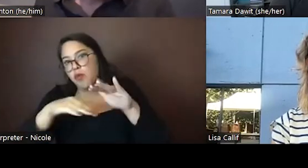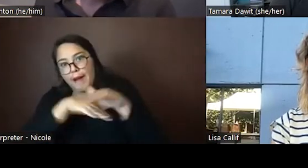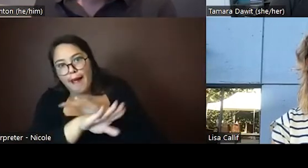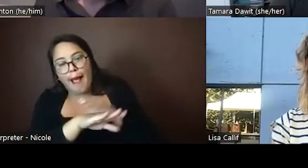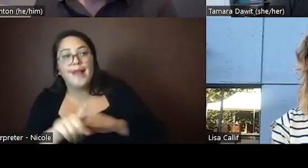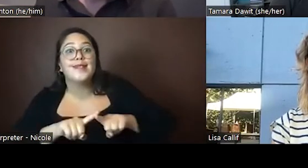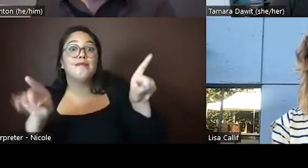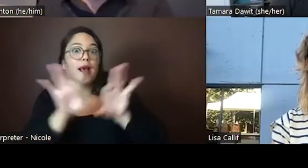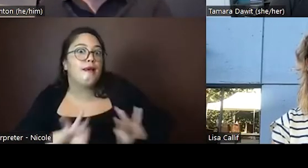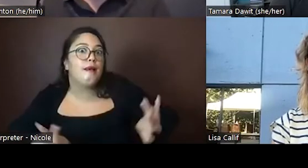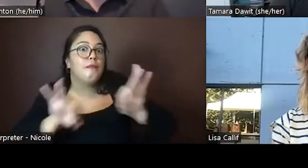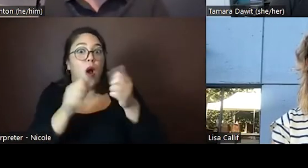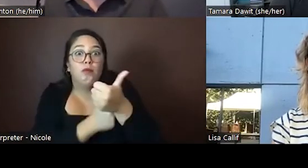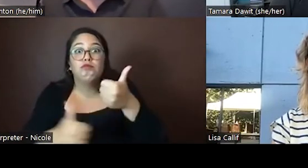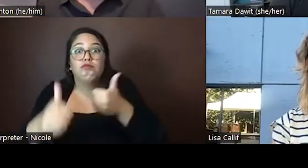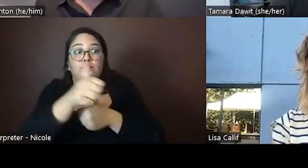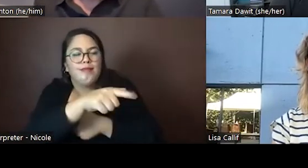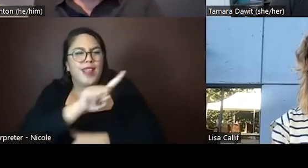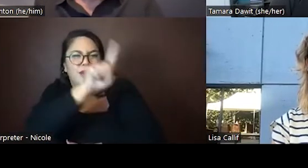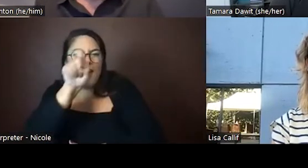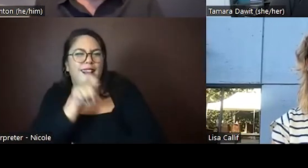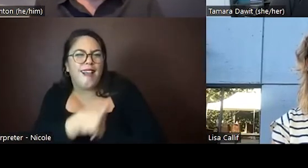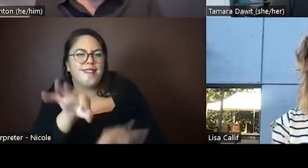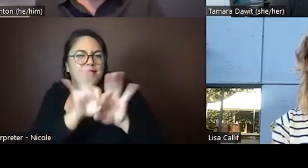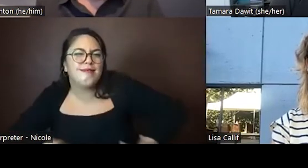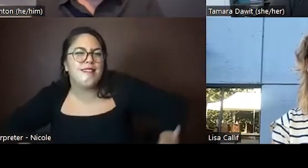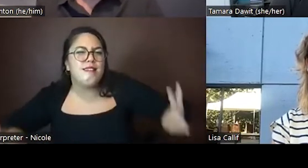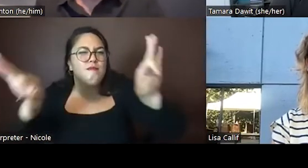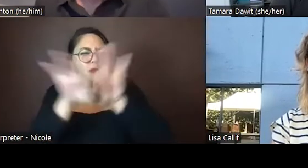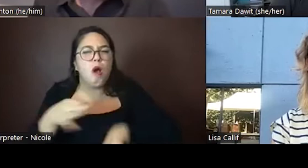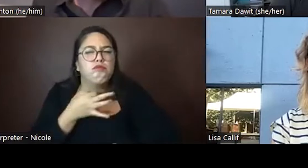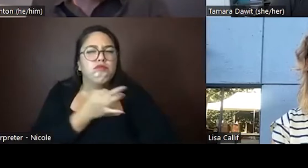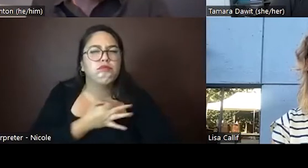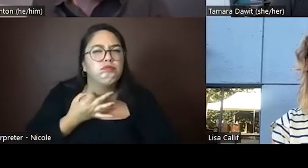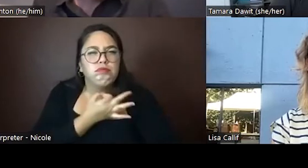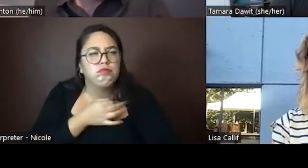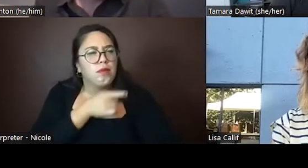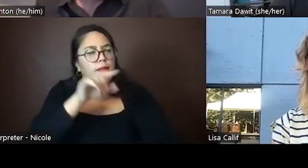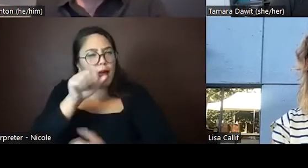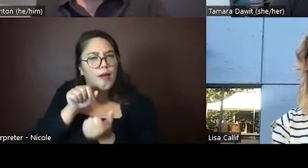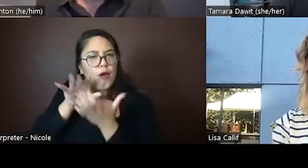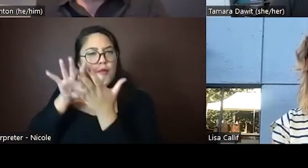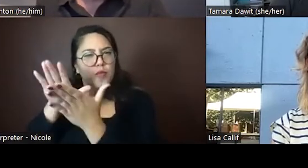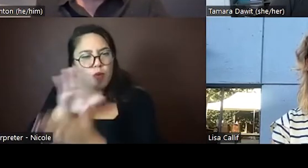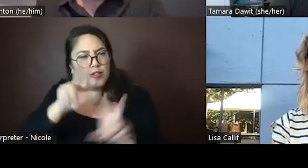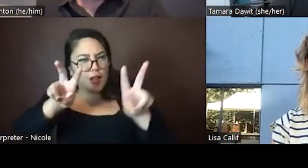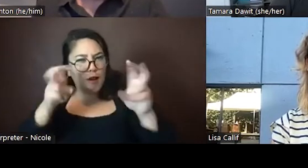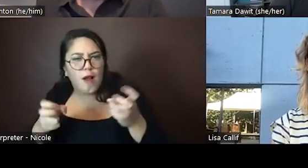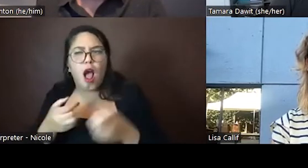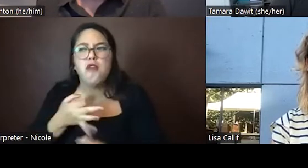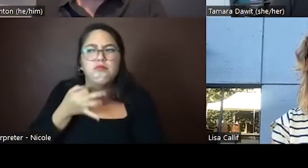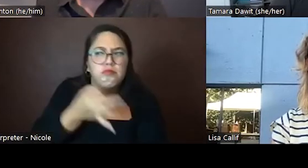questions and who are really open to trying to, you know, who are approaching their topic with great curiosity, which I think tends to